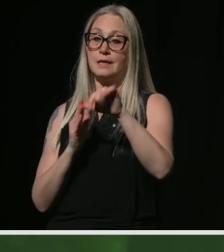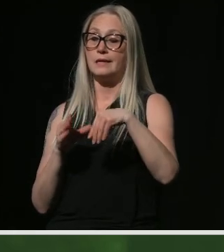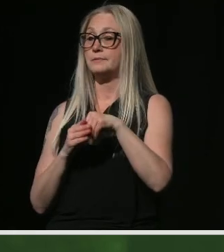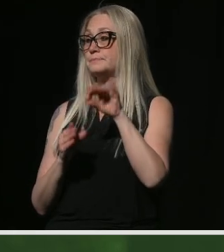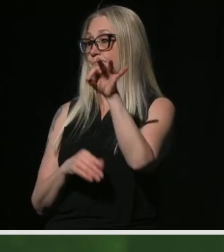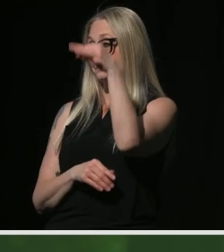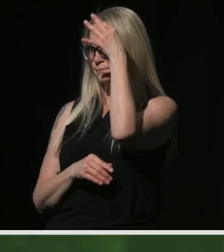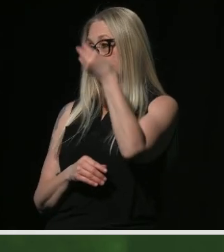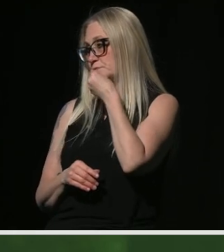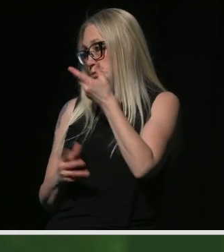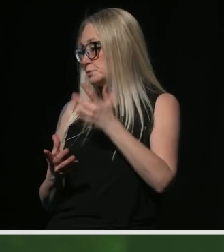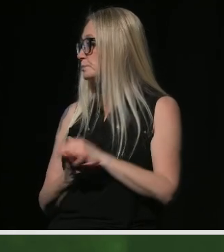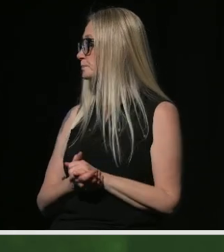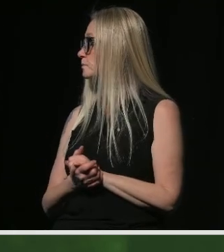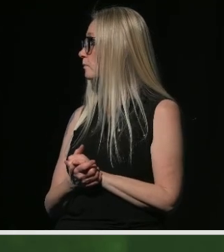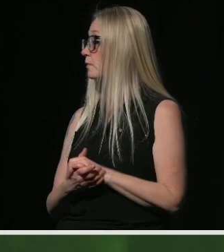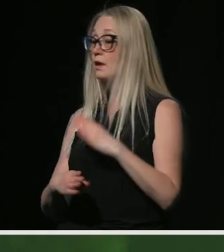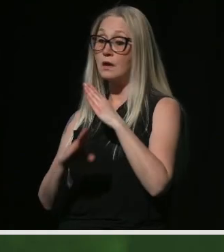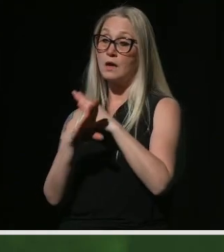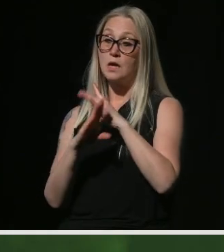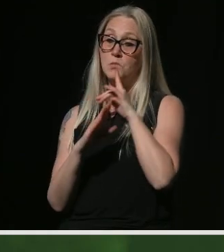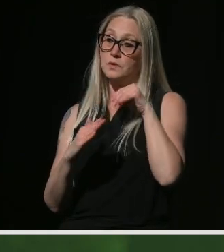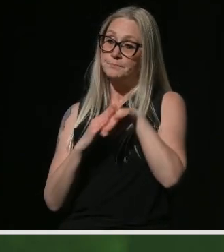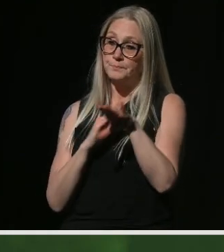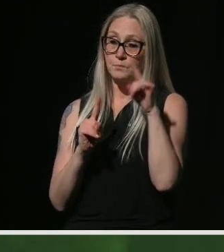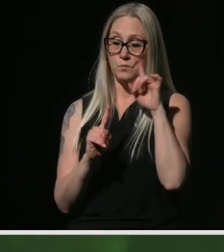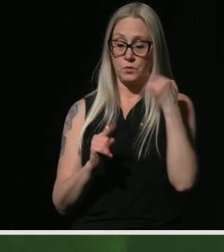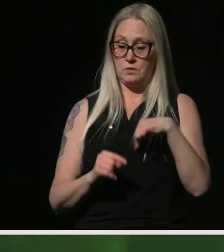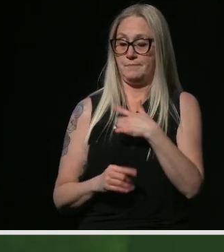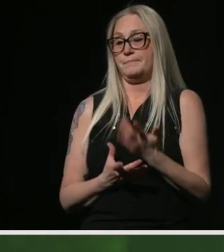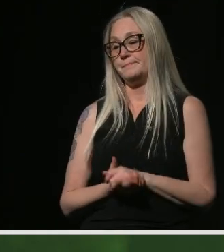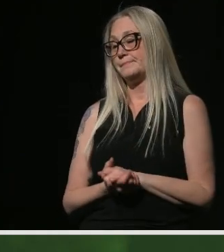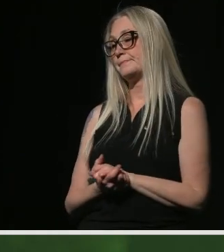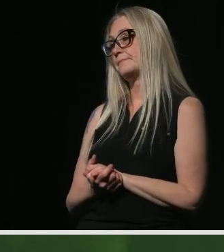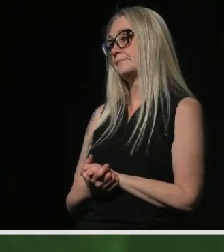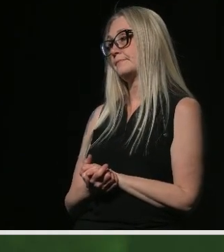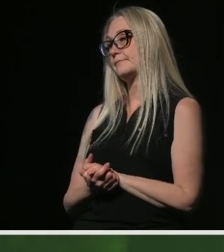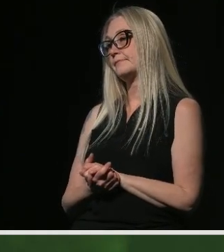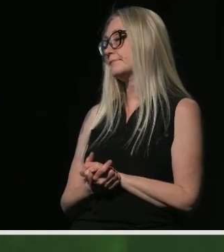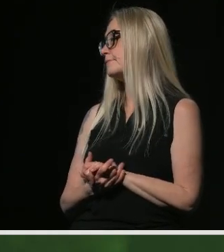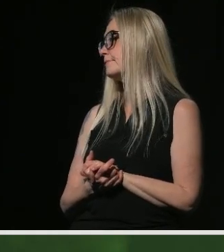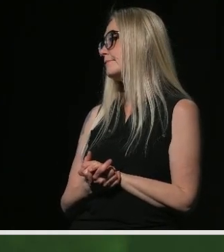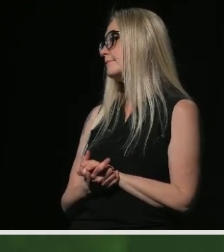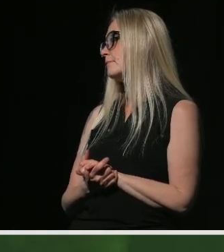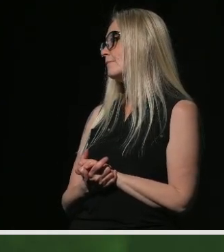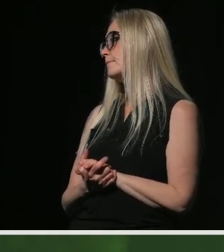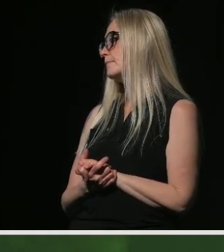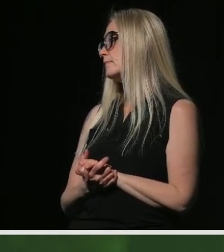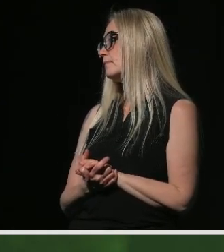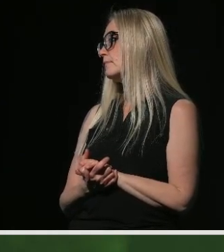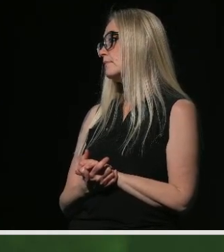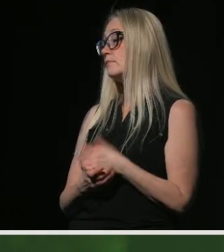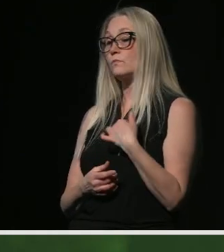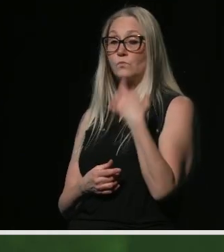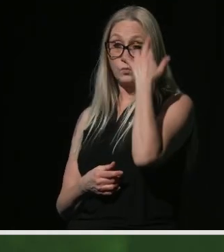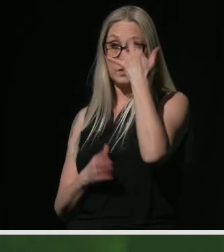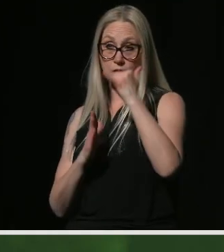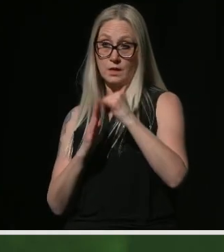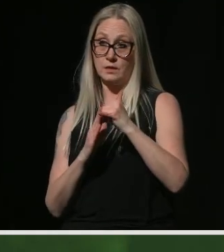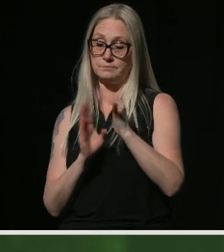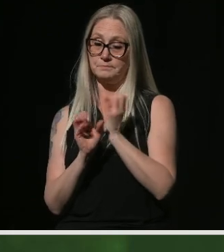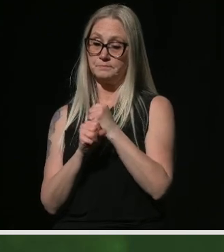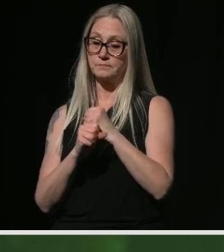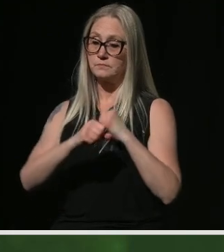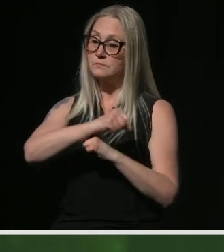Frost protection is really the entry point for us. One of the things we've realized over the last 2 years is we have made a fundamental breakthrough